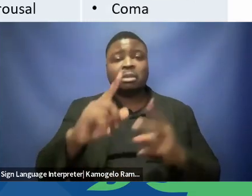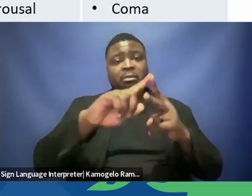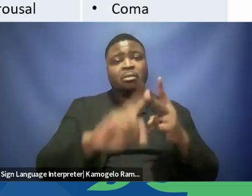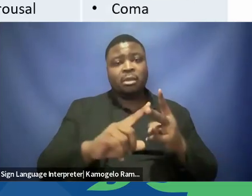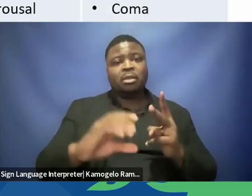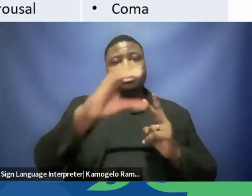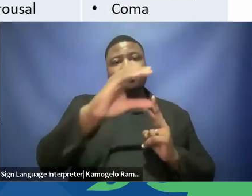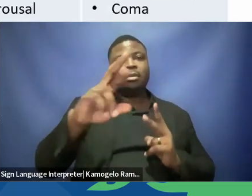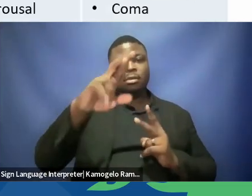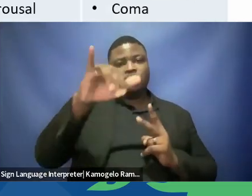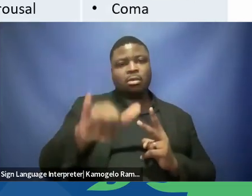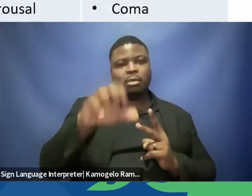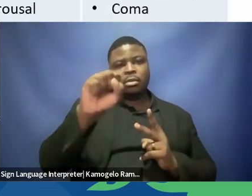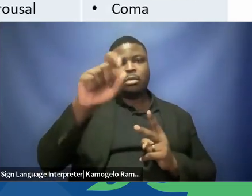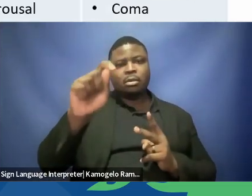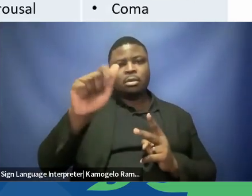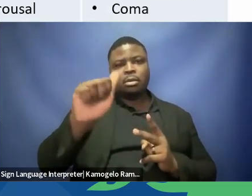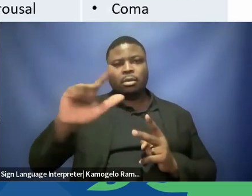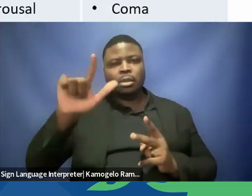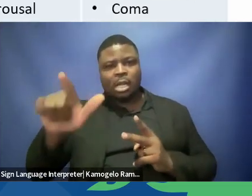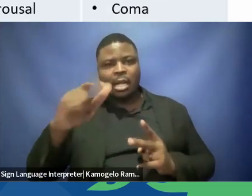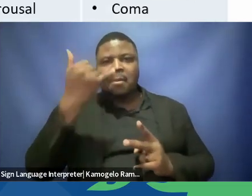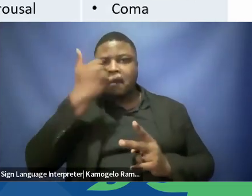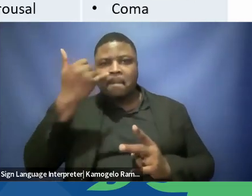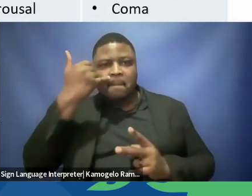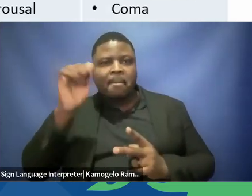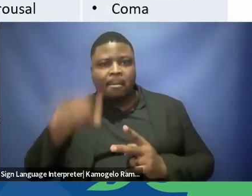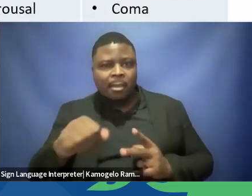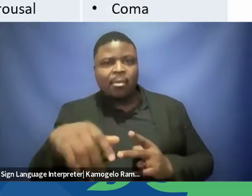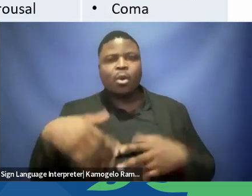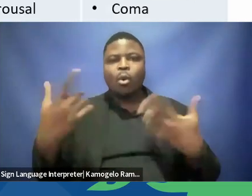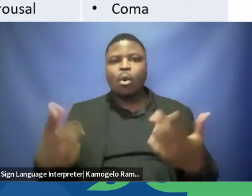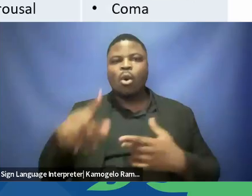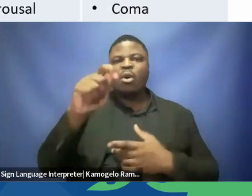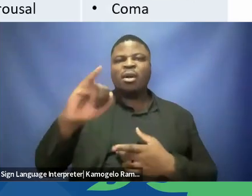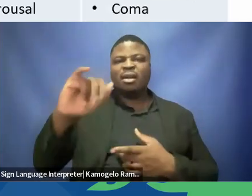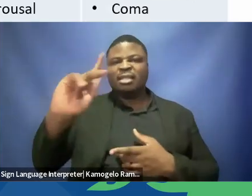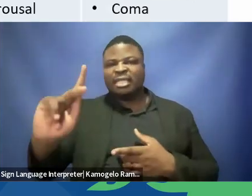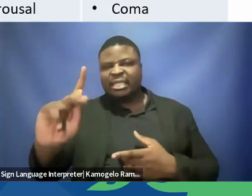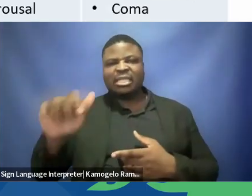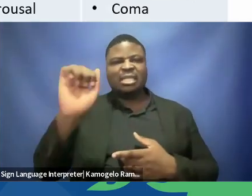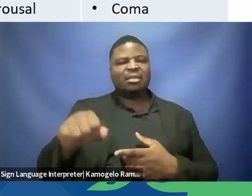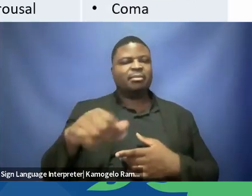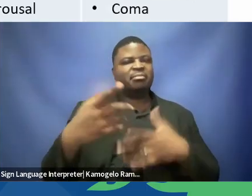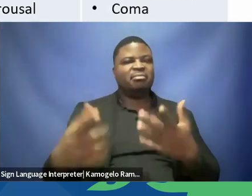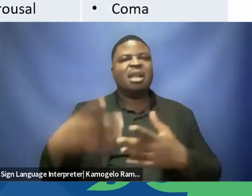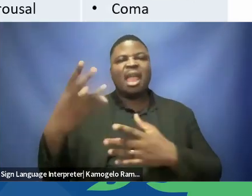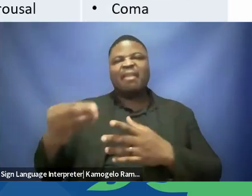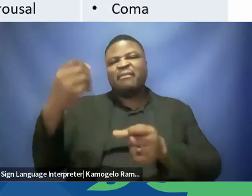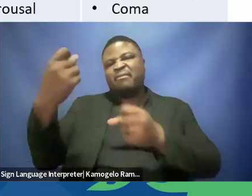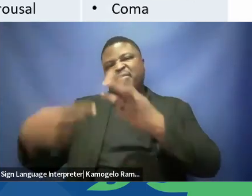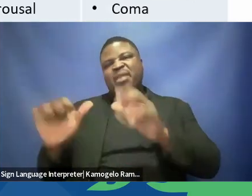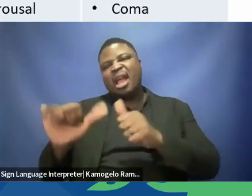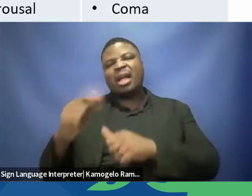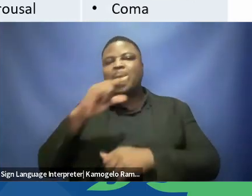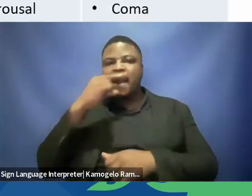crystal methamphetamine, which is commonly known as crystal meth or TIC, and there's a few other names that is used on the street. And